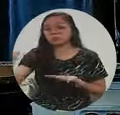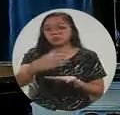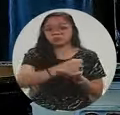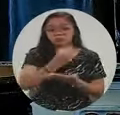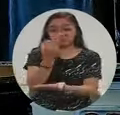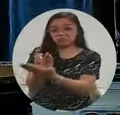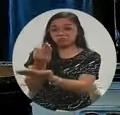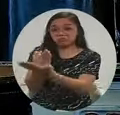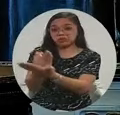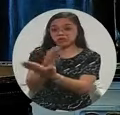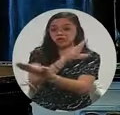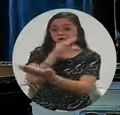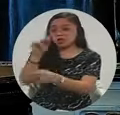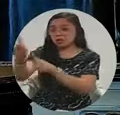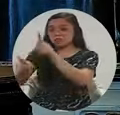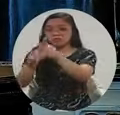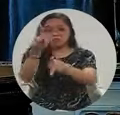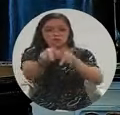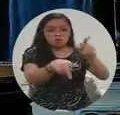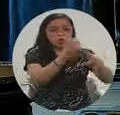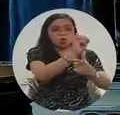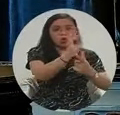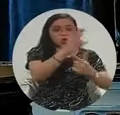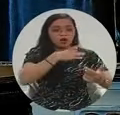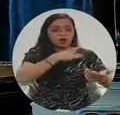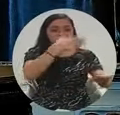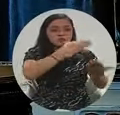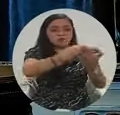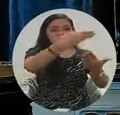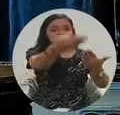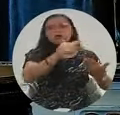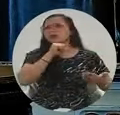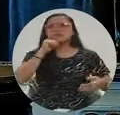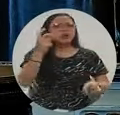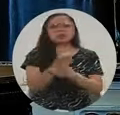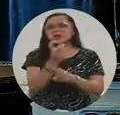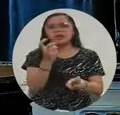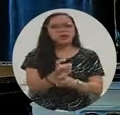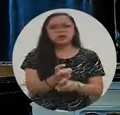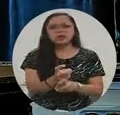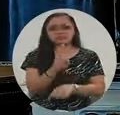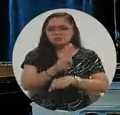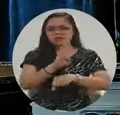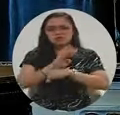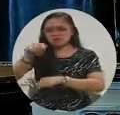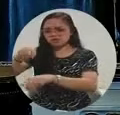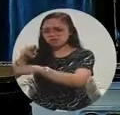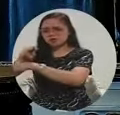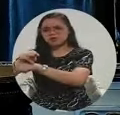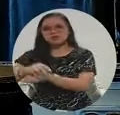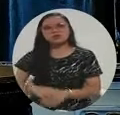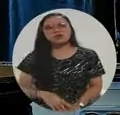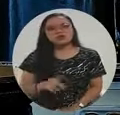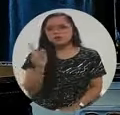Sales and money and prospects, our customers, is not the difficult thing in our business, in our